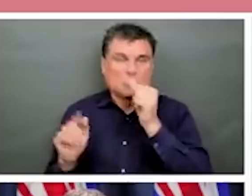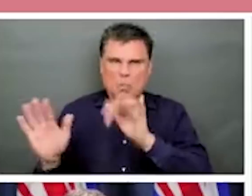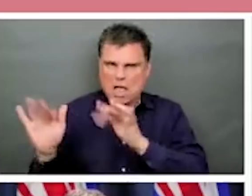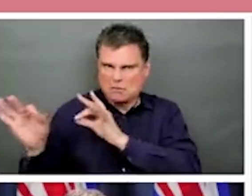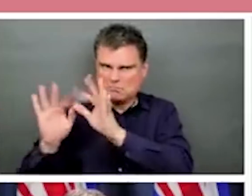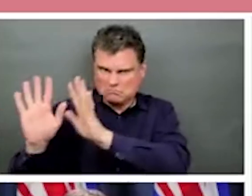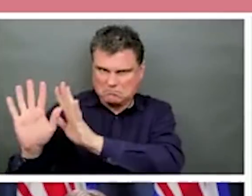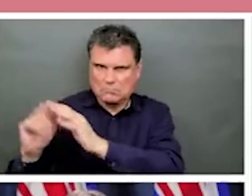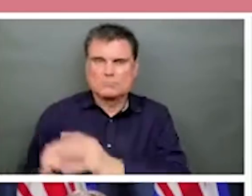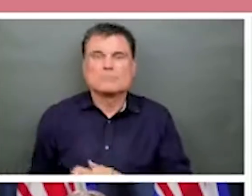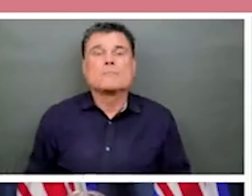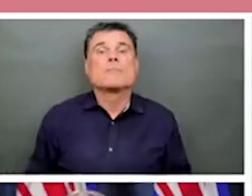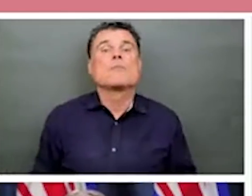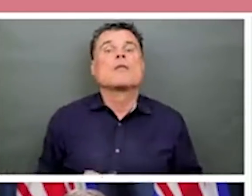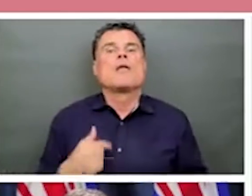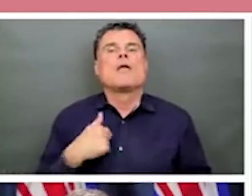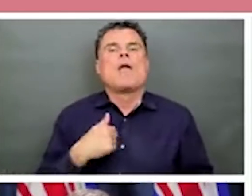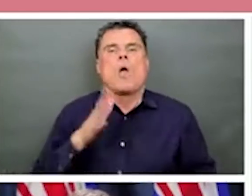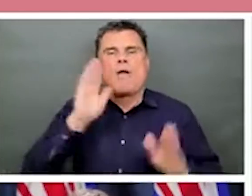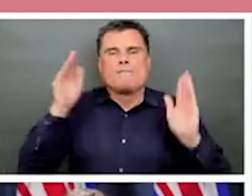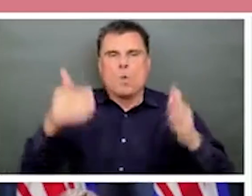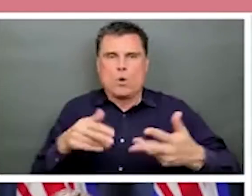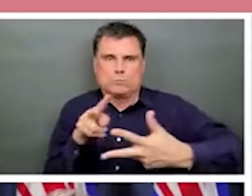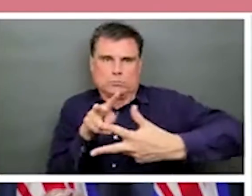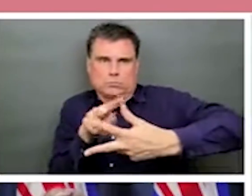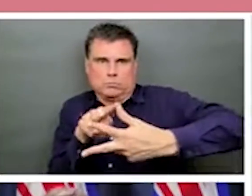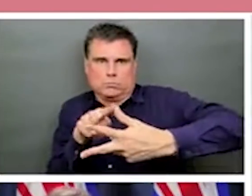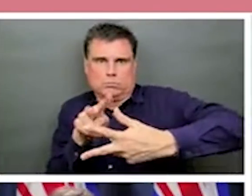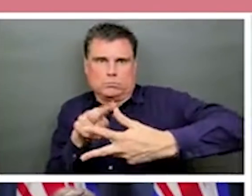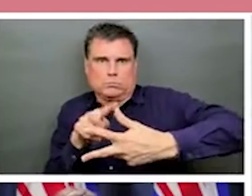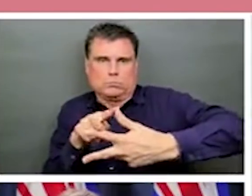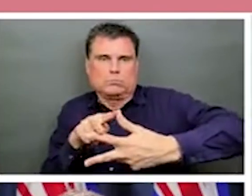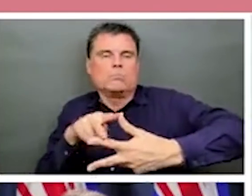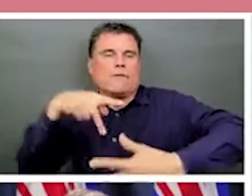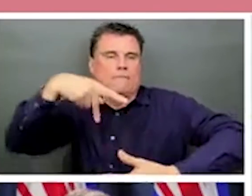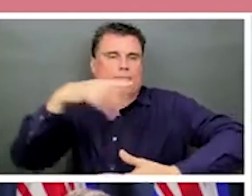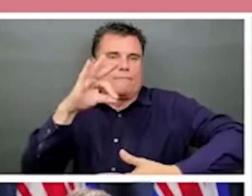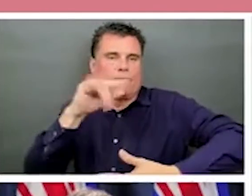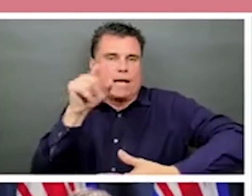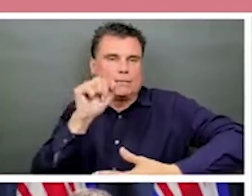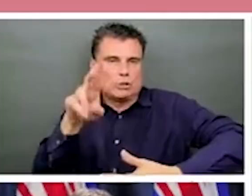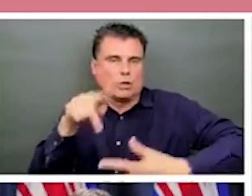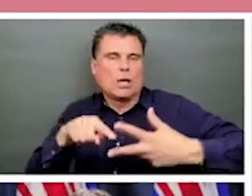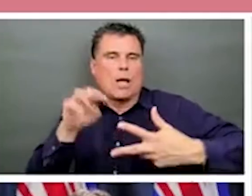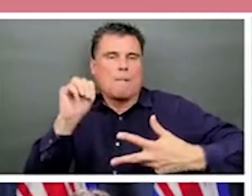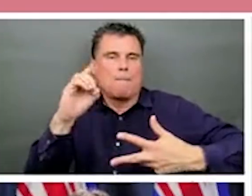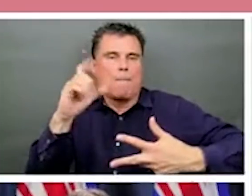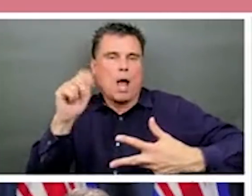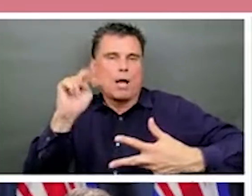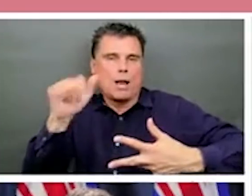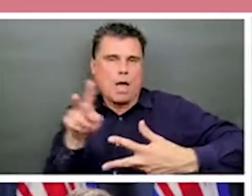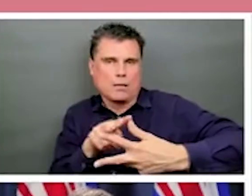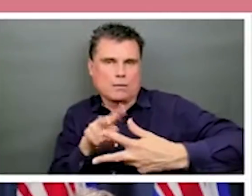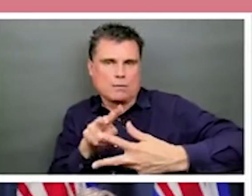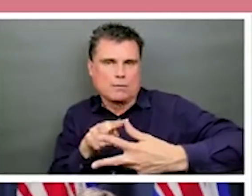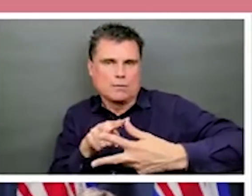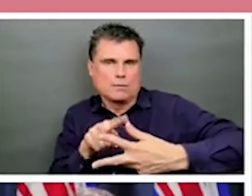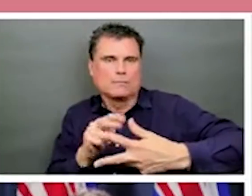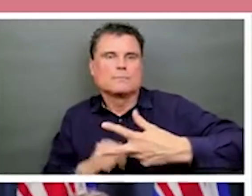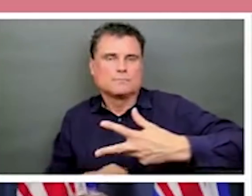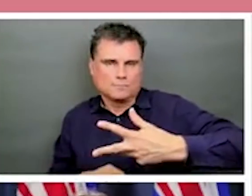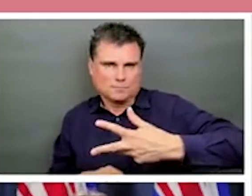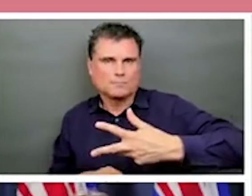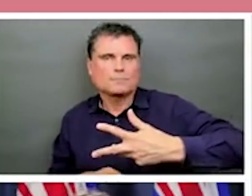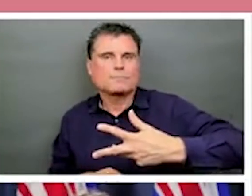the Moderna and Pfizer, and how the decisions that have been made and the supply that's arrived just since we last